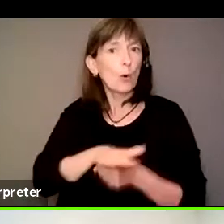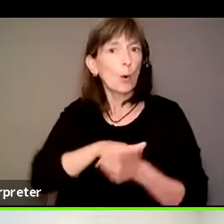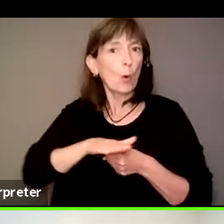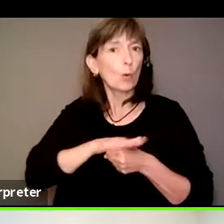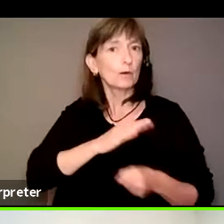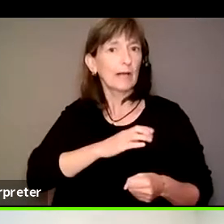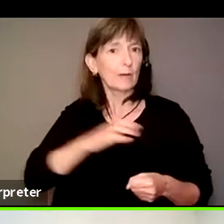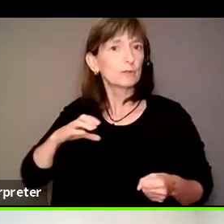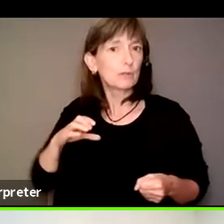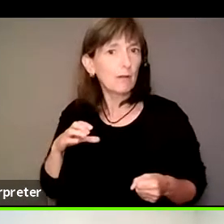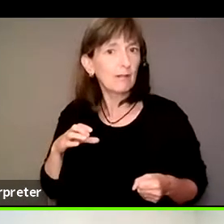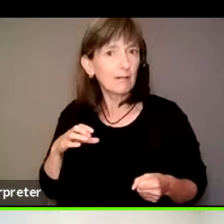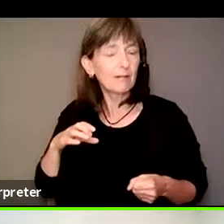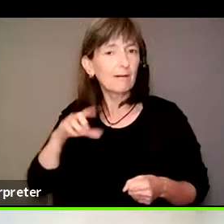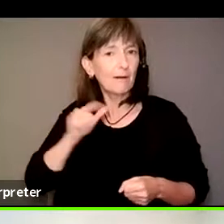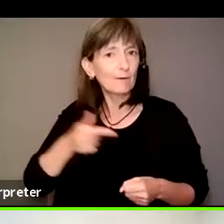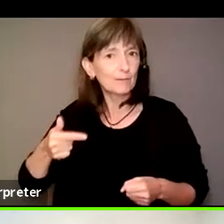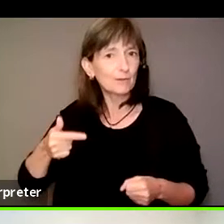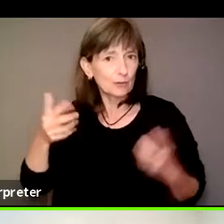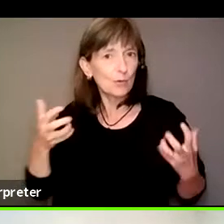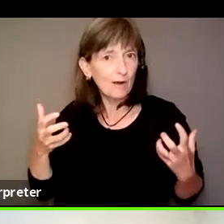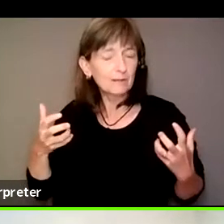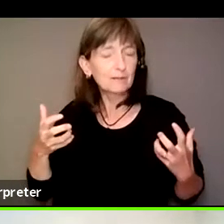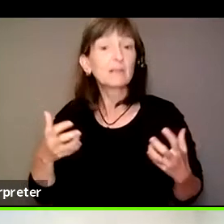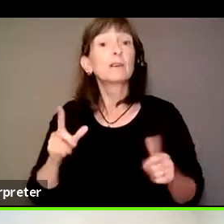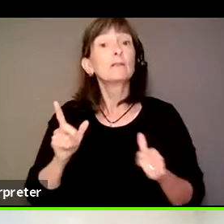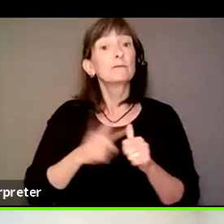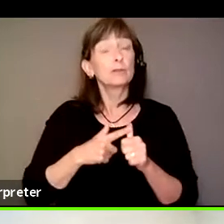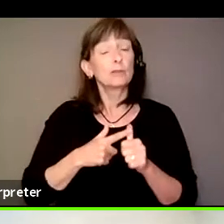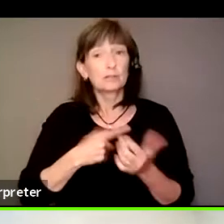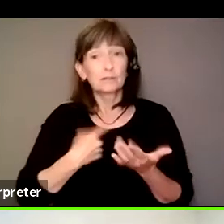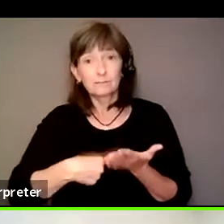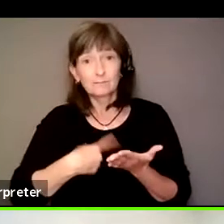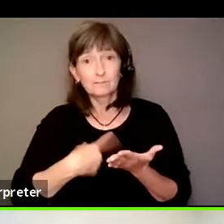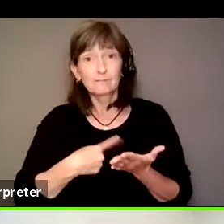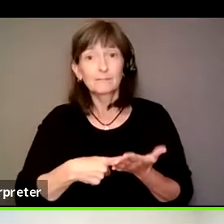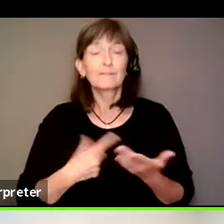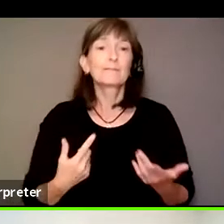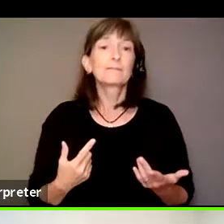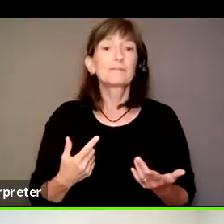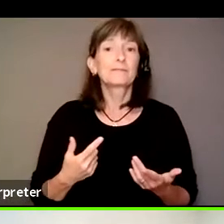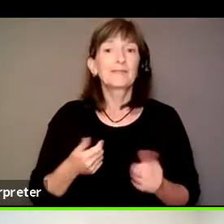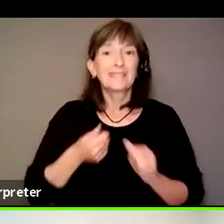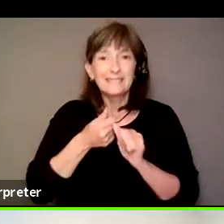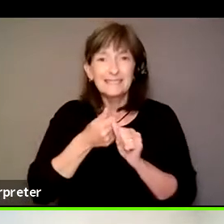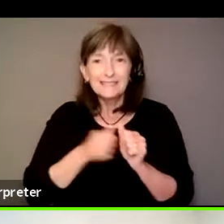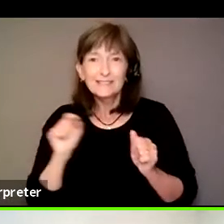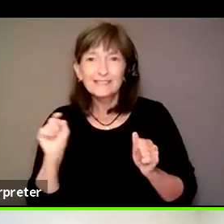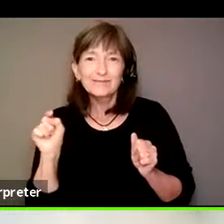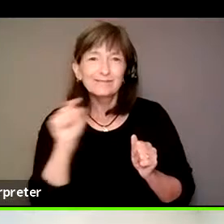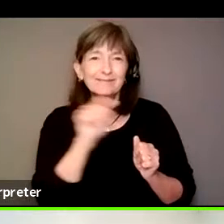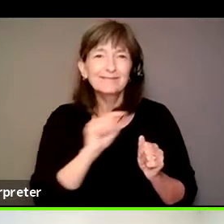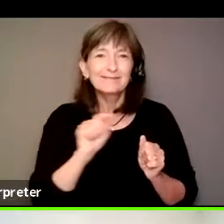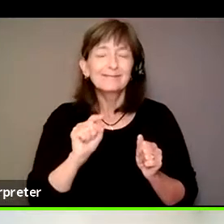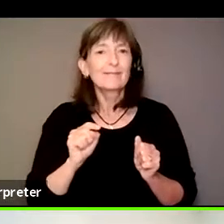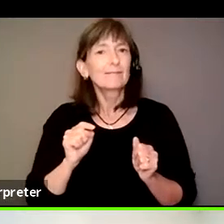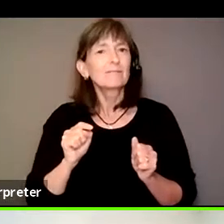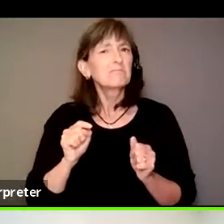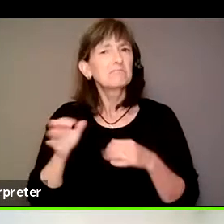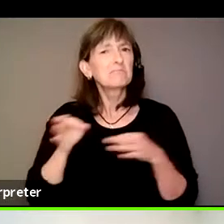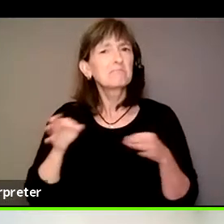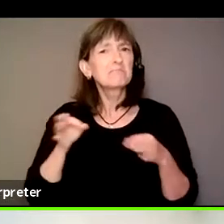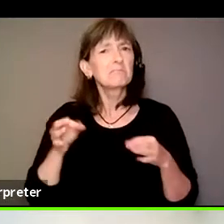start the conversation off with giving our pitch or each of us sharing a little bit about why we